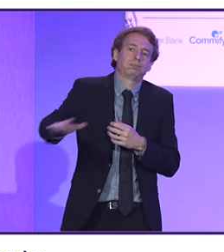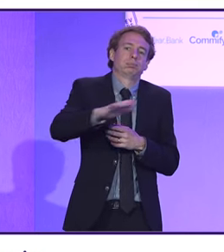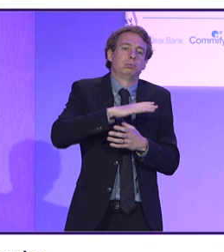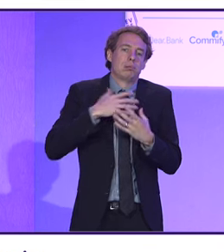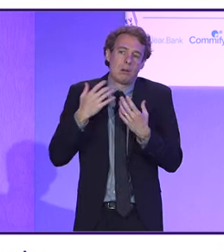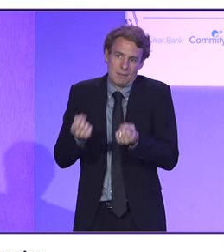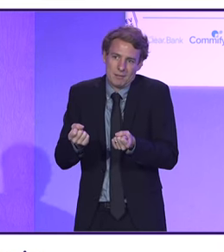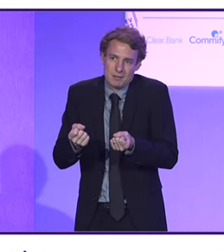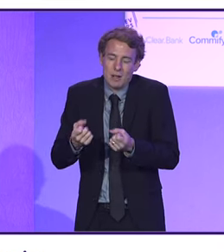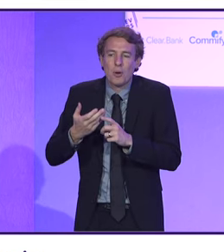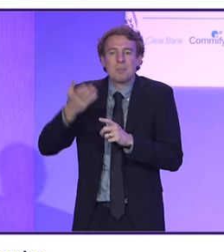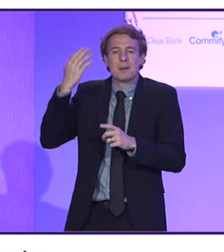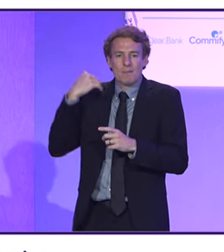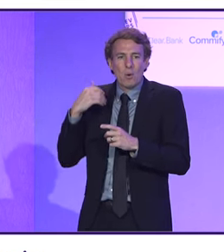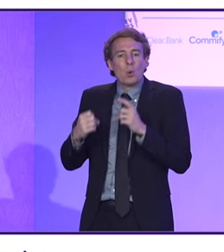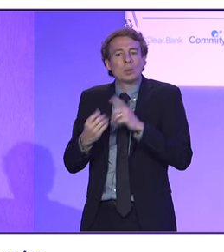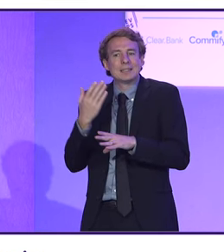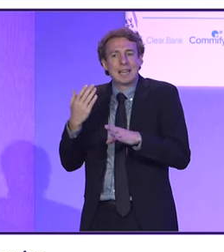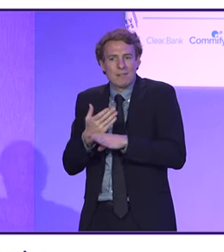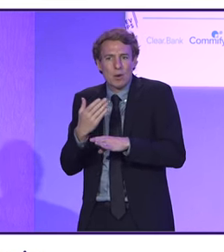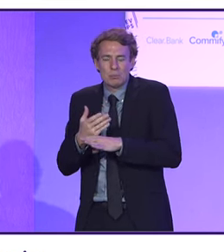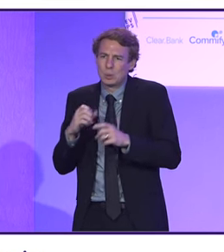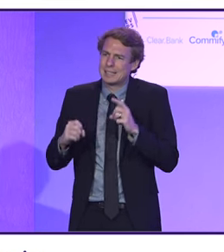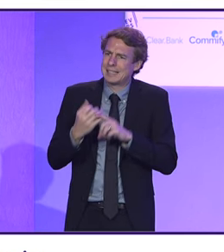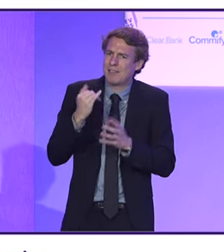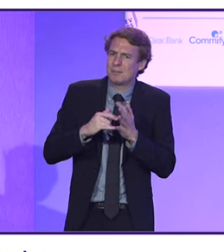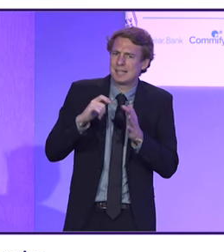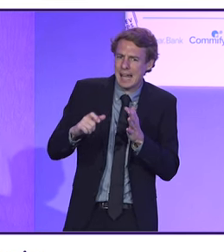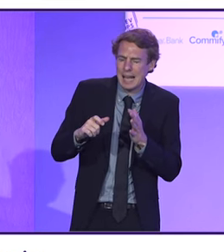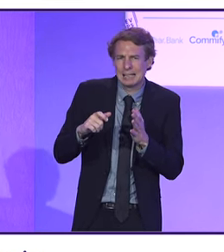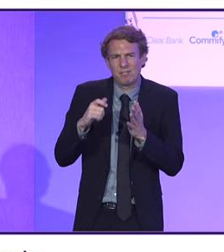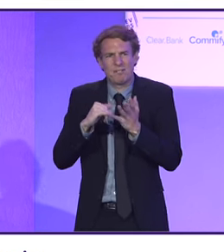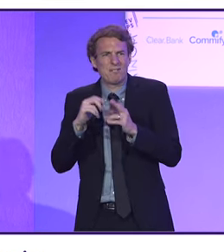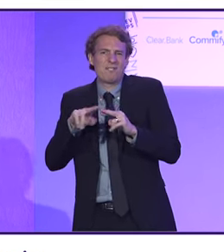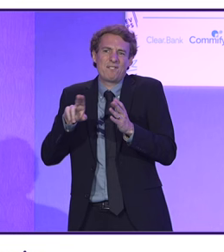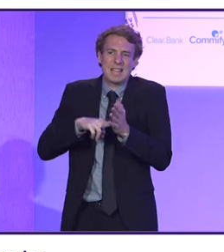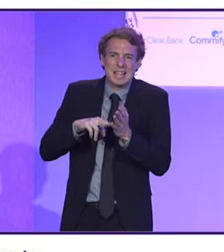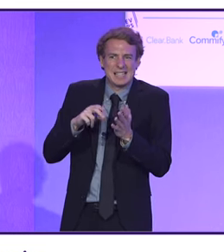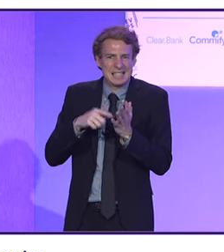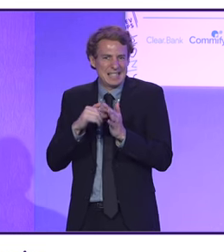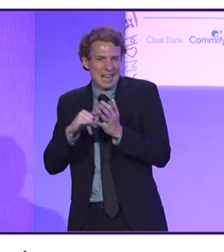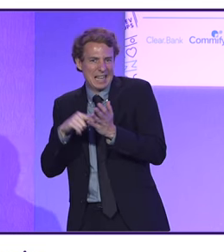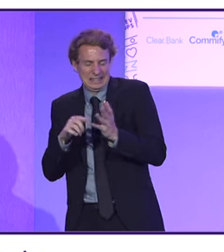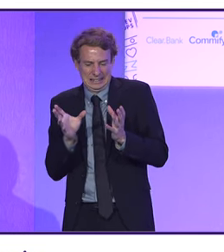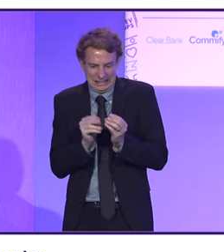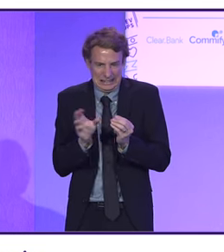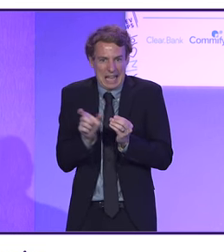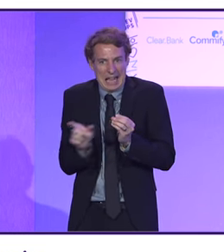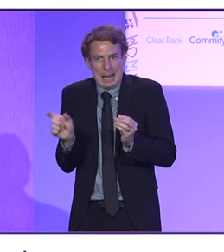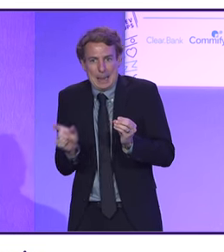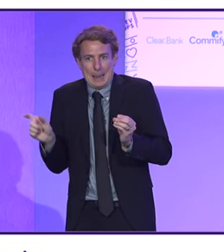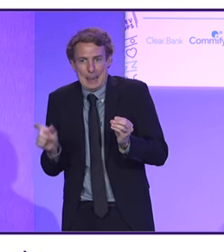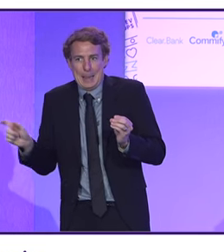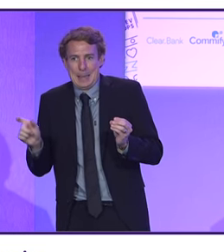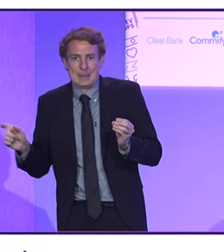DevSecOps. But very quickly, you end up with DevSec, marketing, fin, test, eco, ops, right? Because what